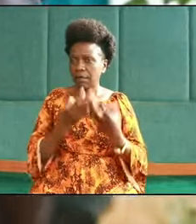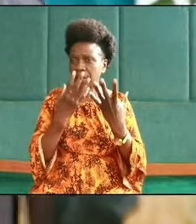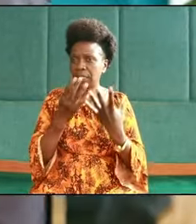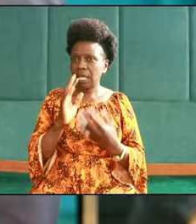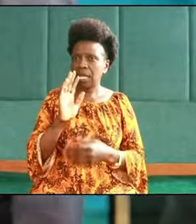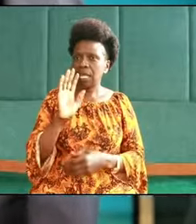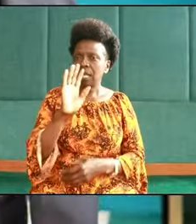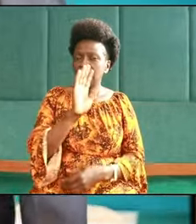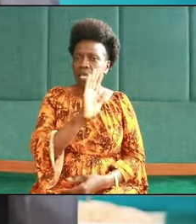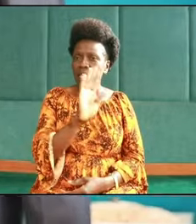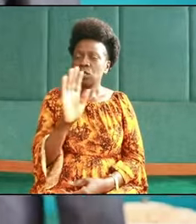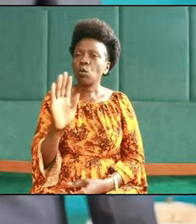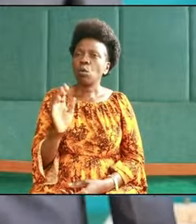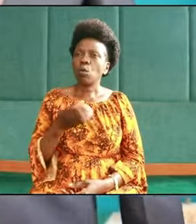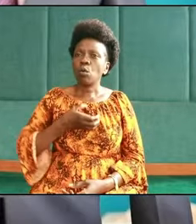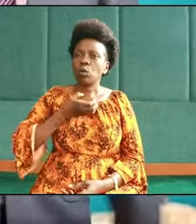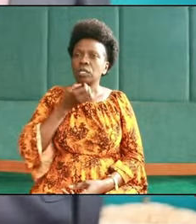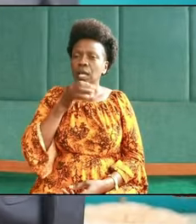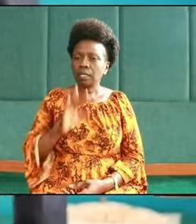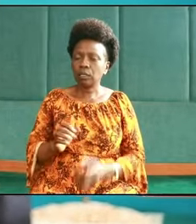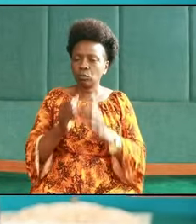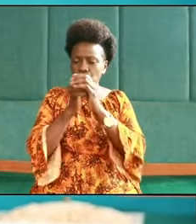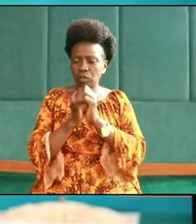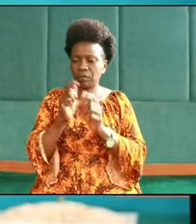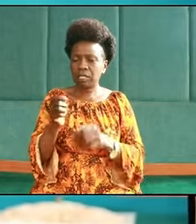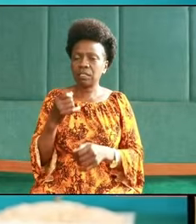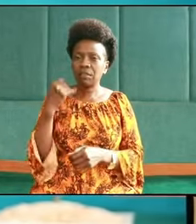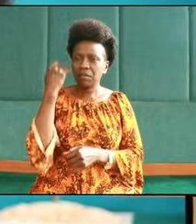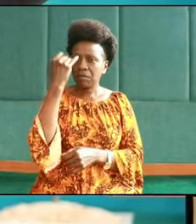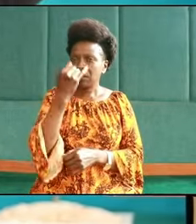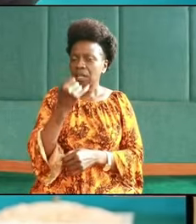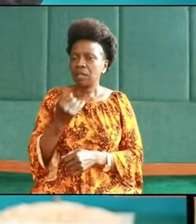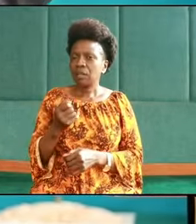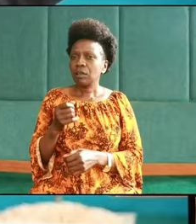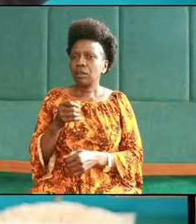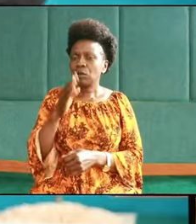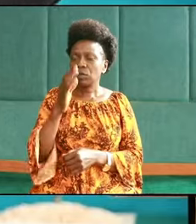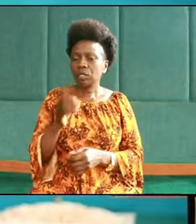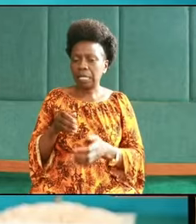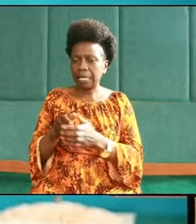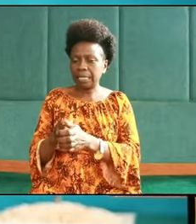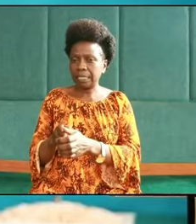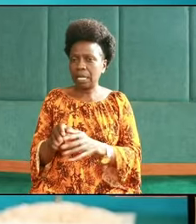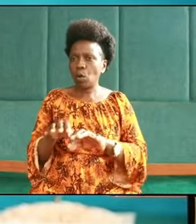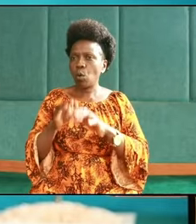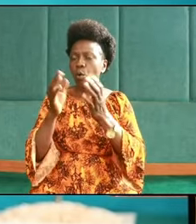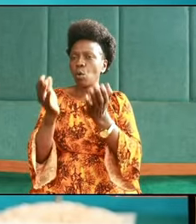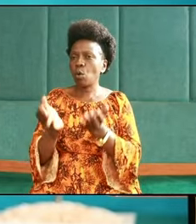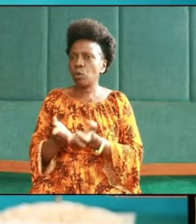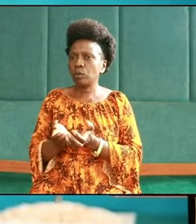own sons in worship of this foreign god, he led the entire nation.